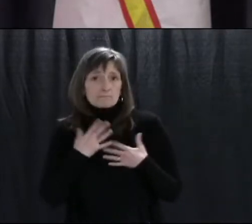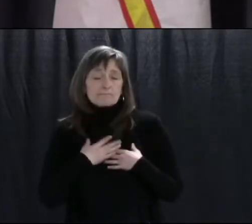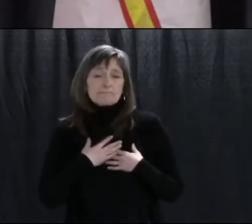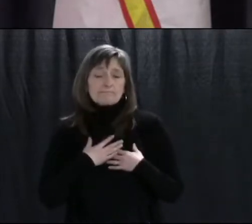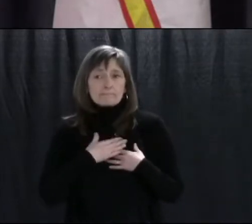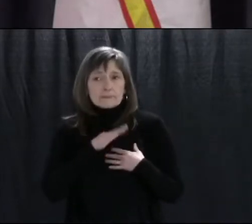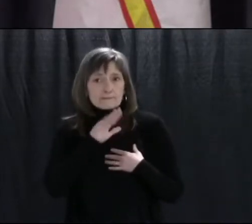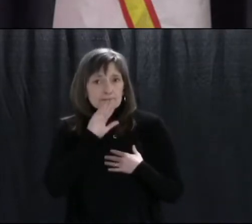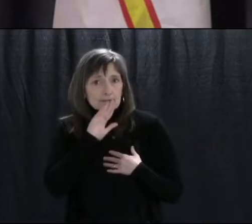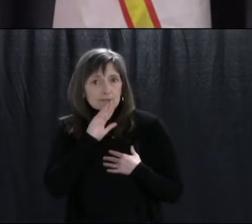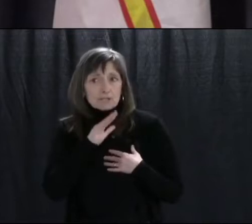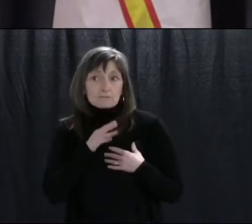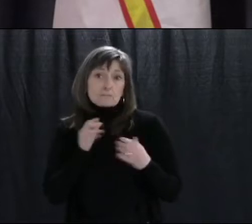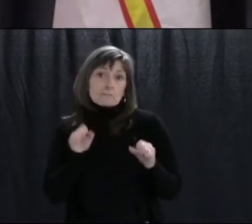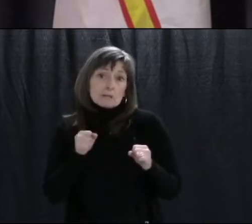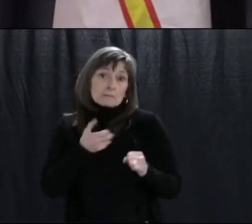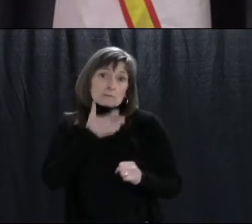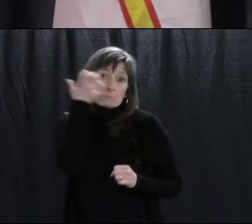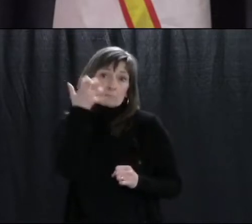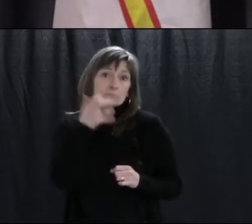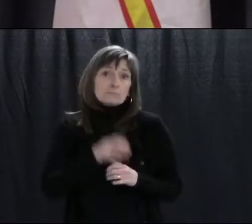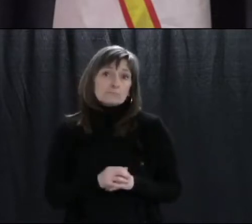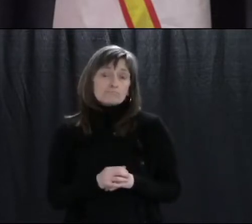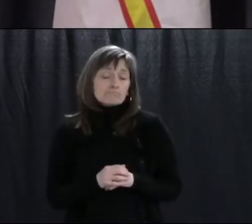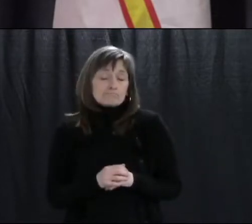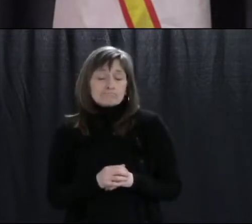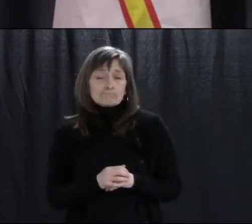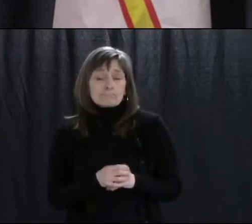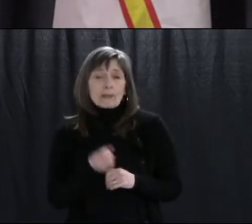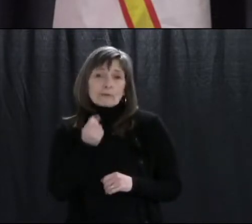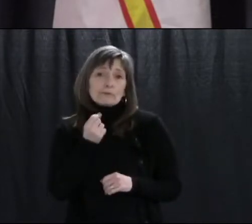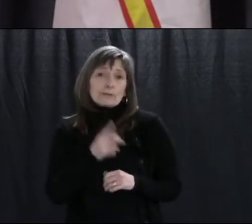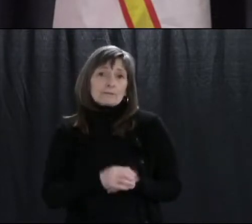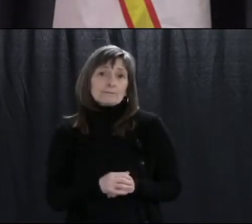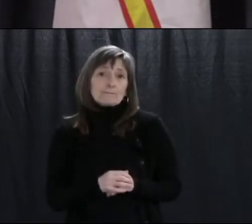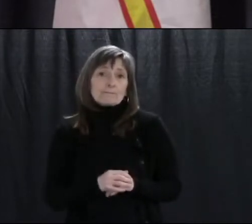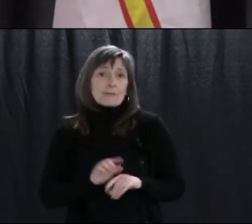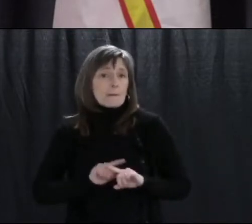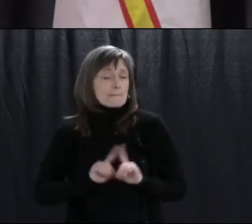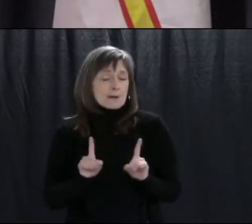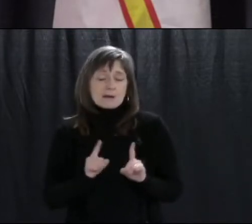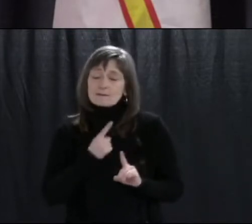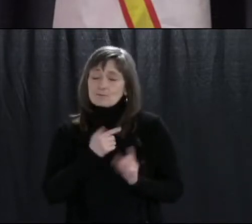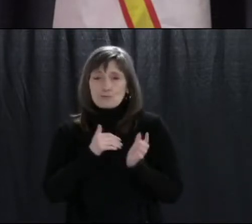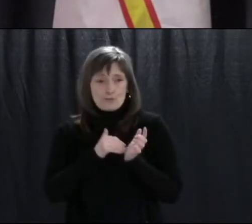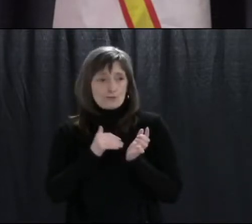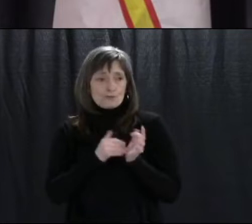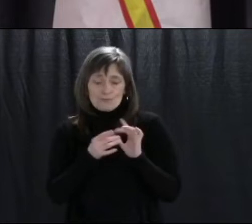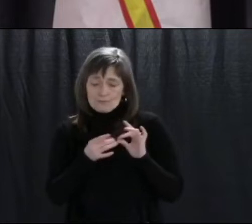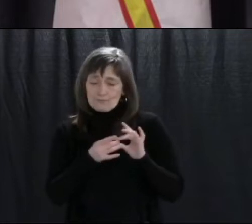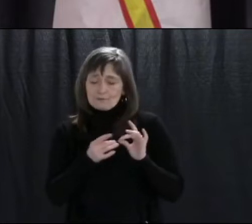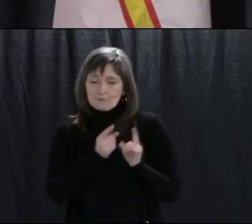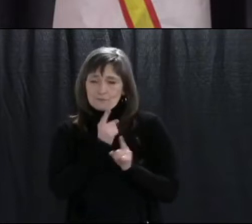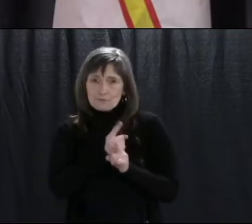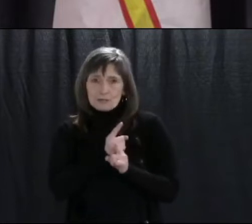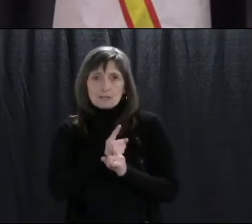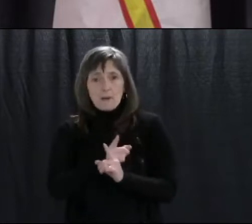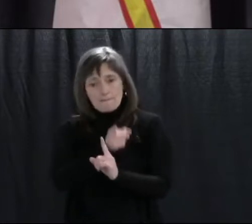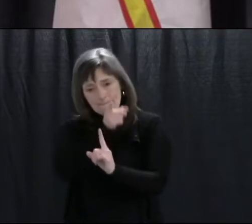change. I understand your frustration. But we must stick to, as Dr. Fitzgerald said, our